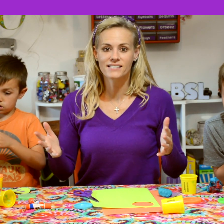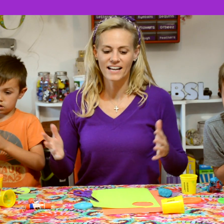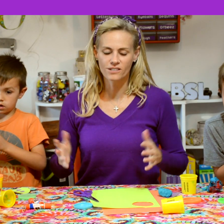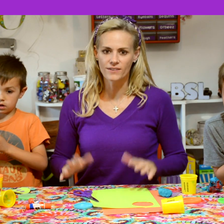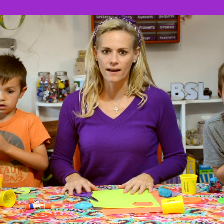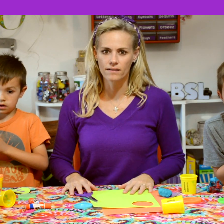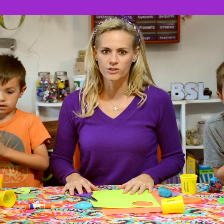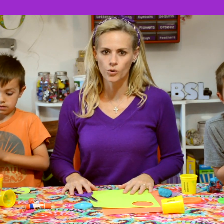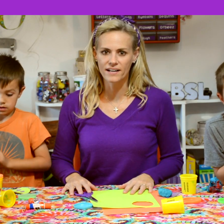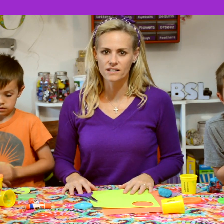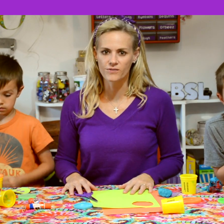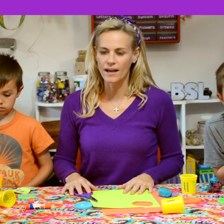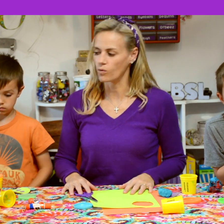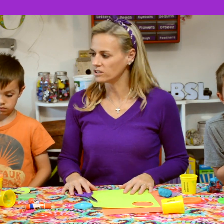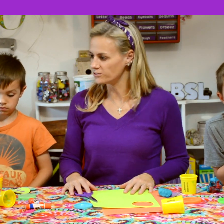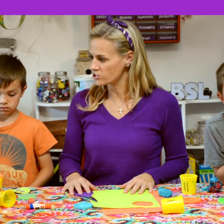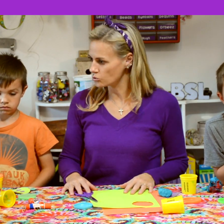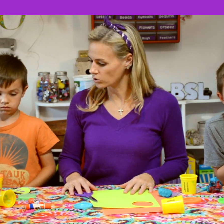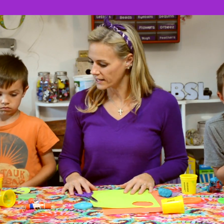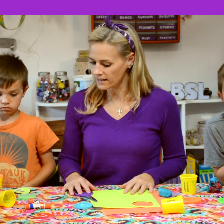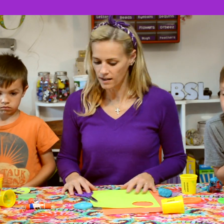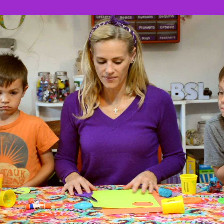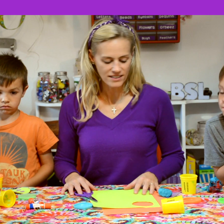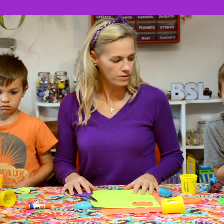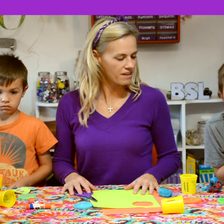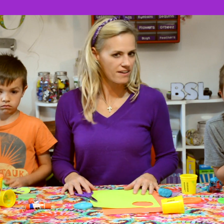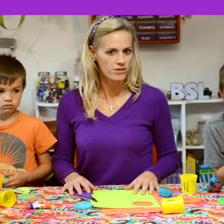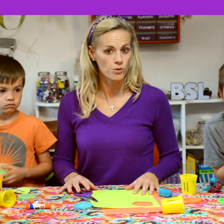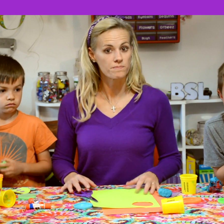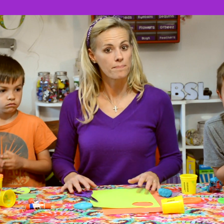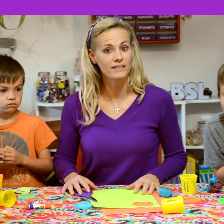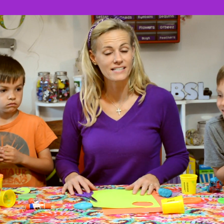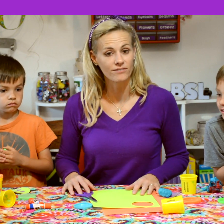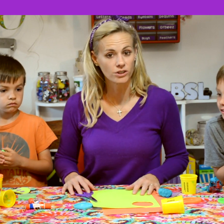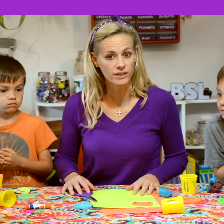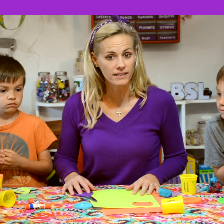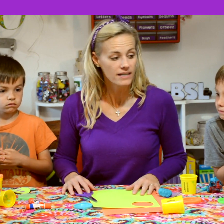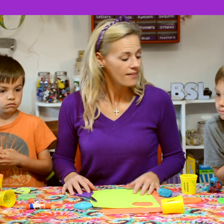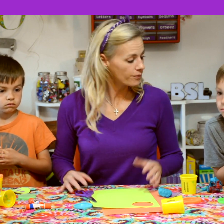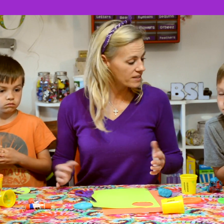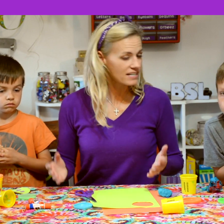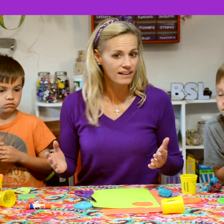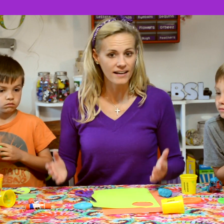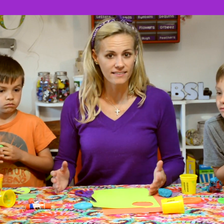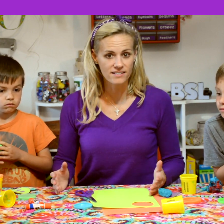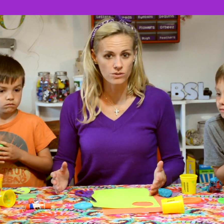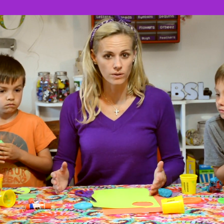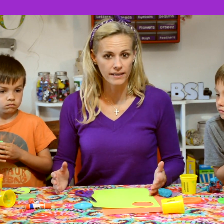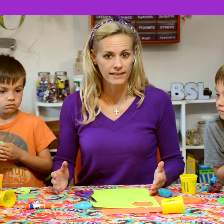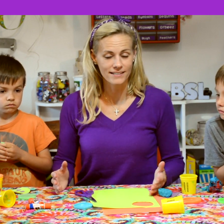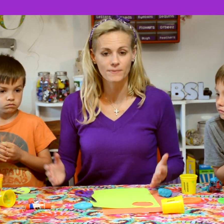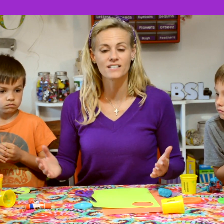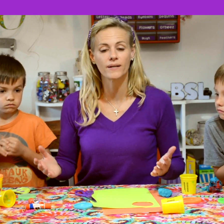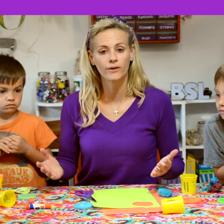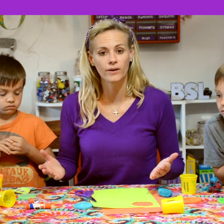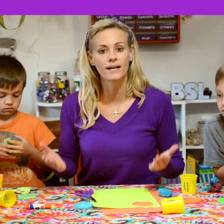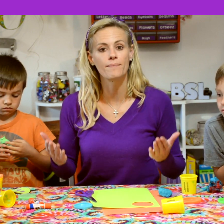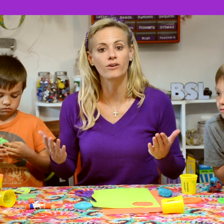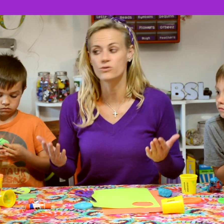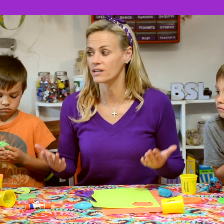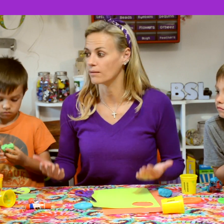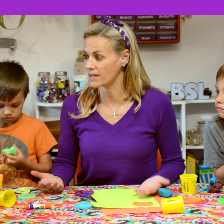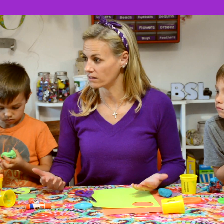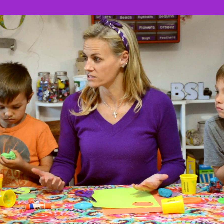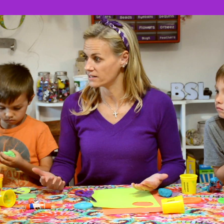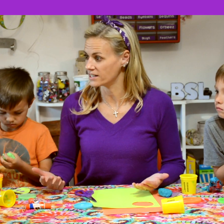Guys, thanks for joining us for that wonderful story. That's one of my favorite stories, my please have a cookie. The reason I like that story is because we learn